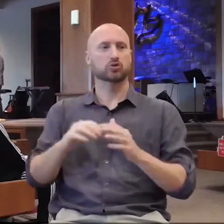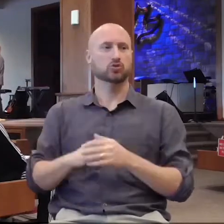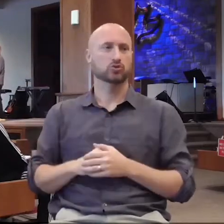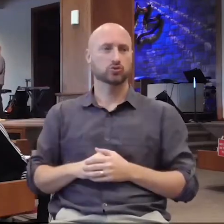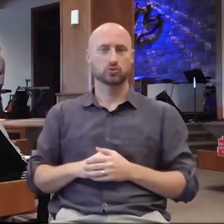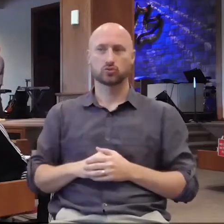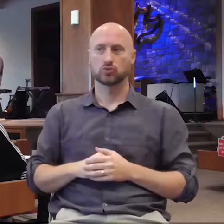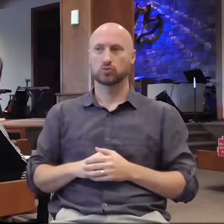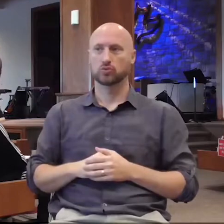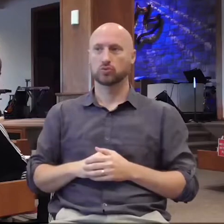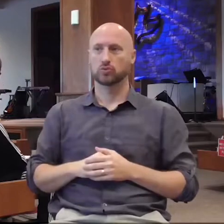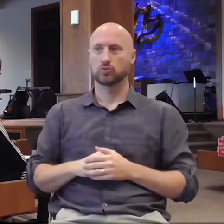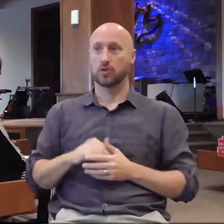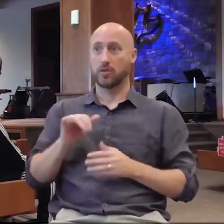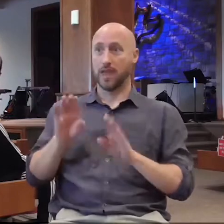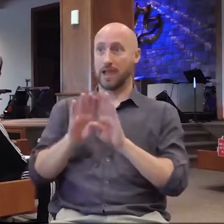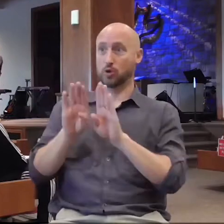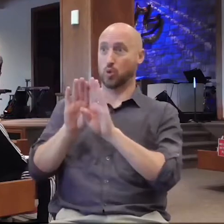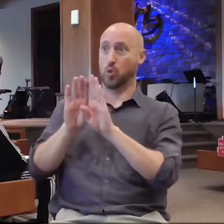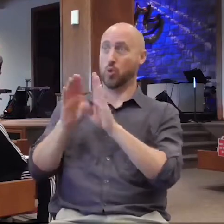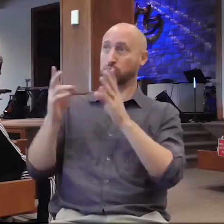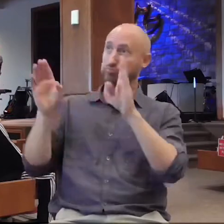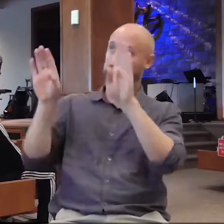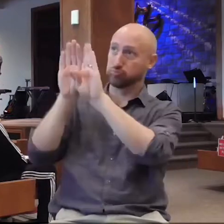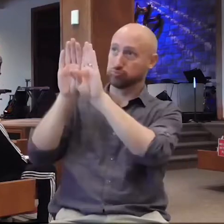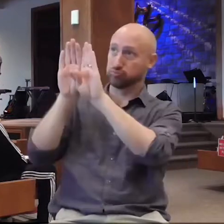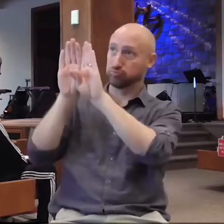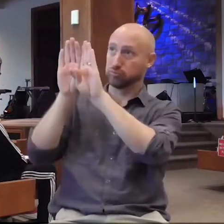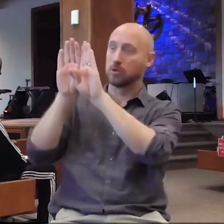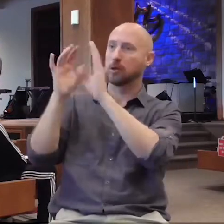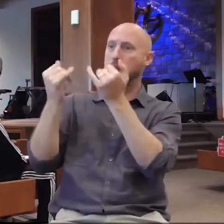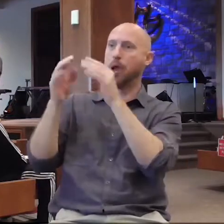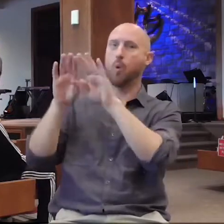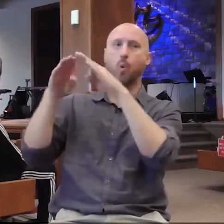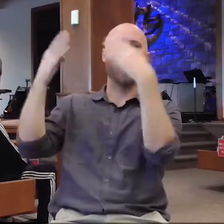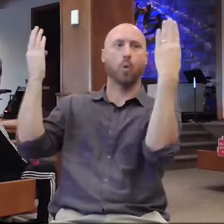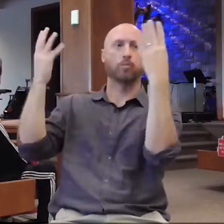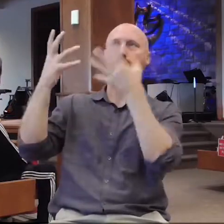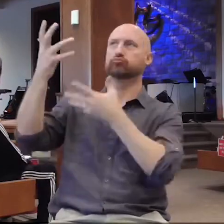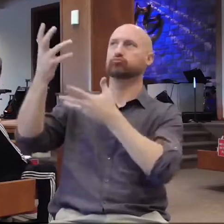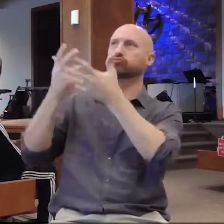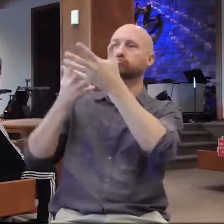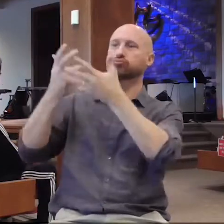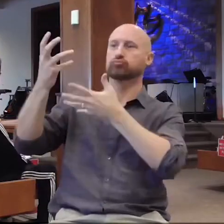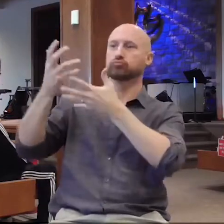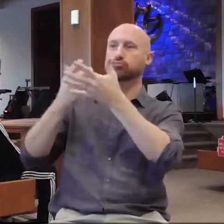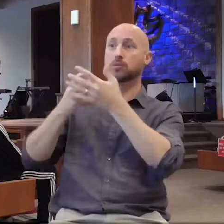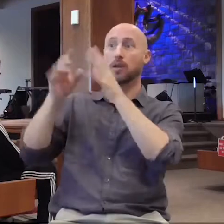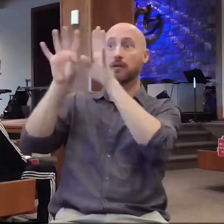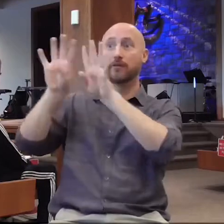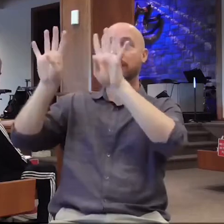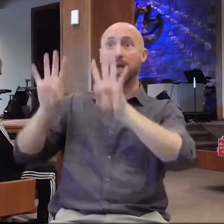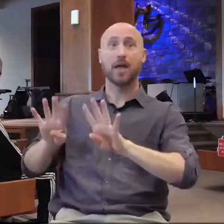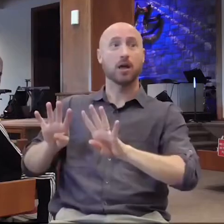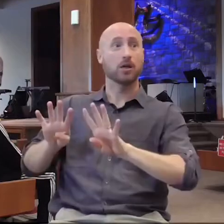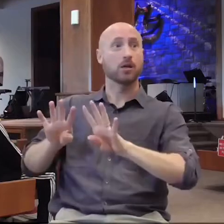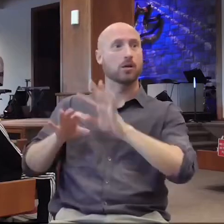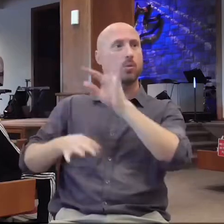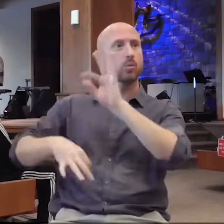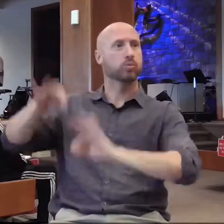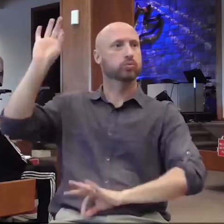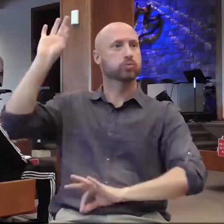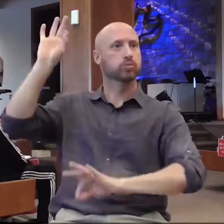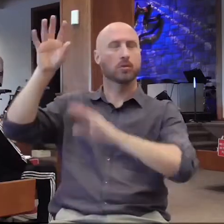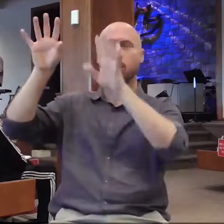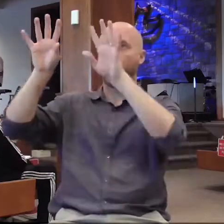The doorway was open again for fellowship. The veil in the temple was torn from top to bottom so that everyone could go and have